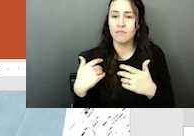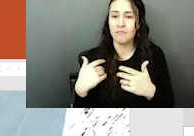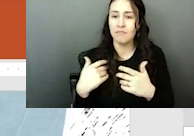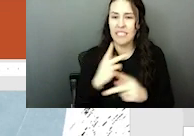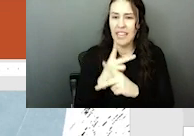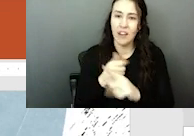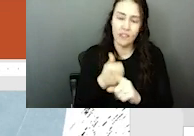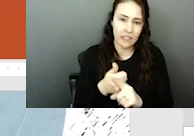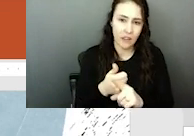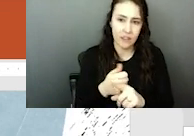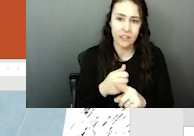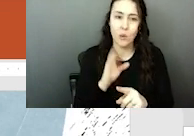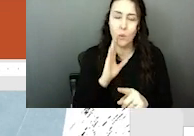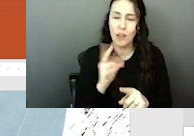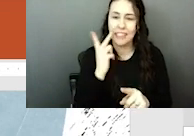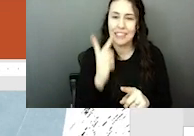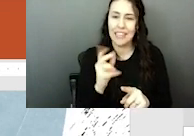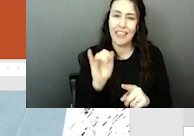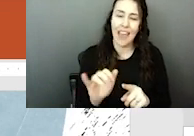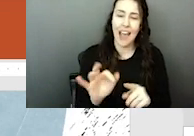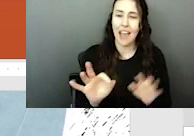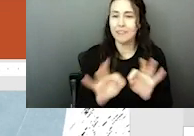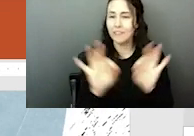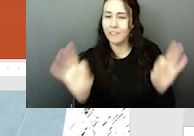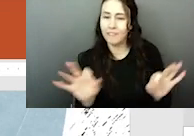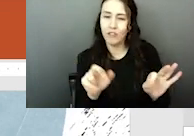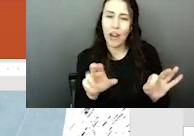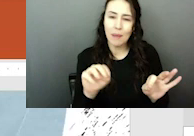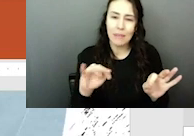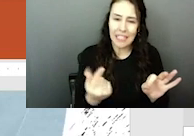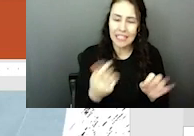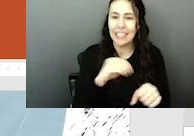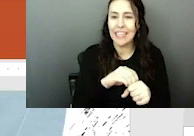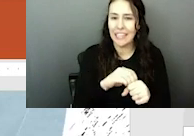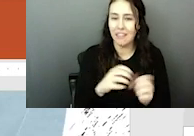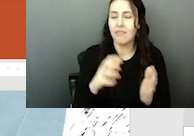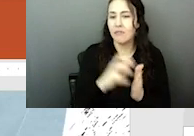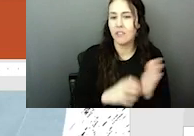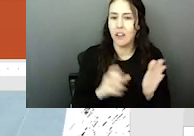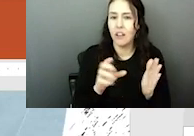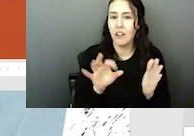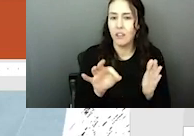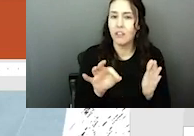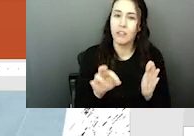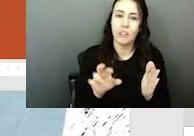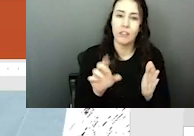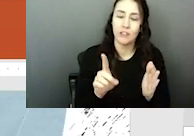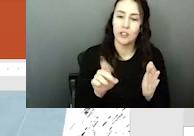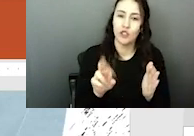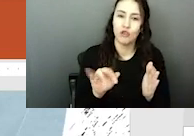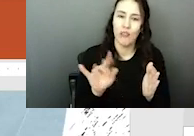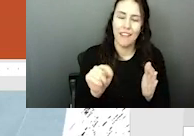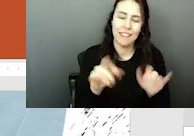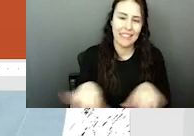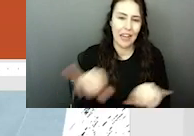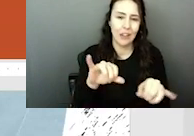you'll see some of that framing, I hope, embedded in the draft standards when you look at them. Okay, so that's what we hoped they